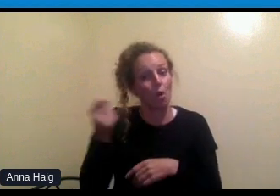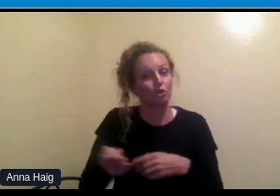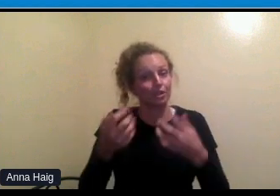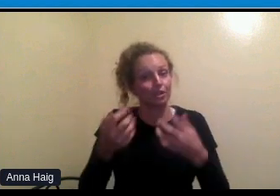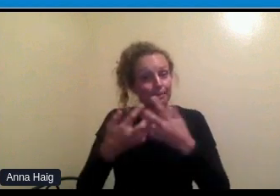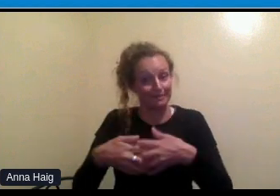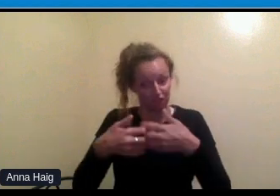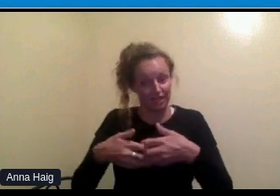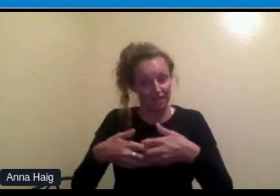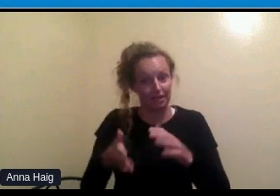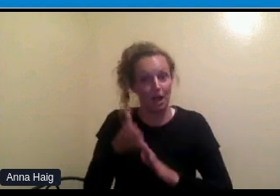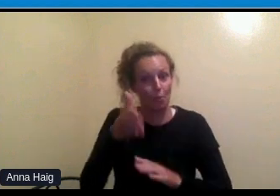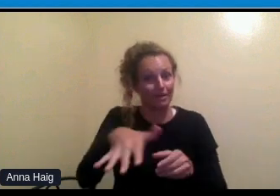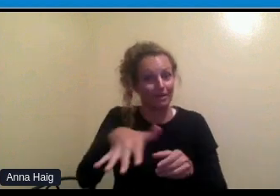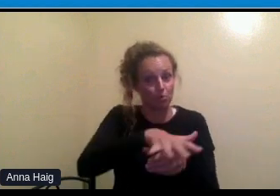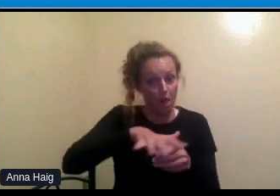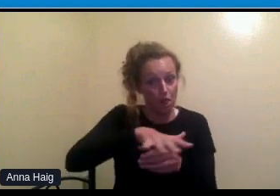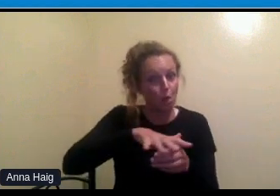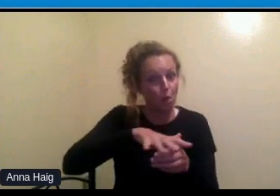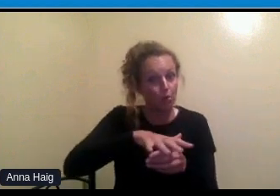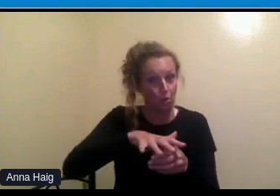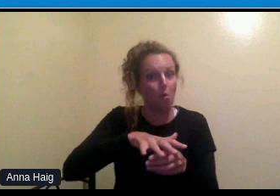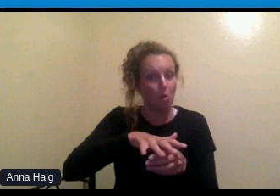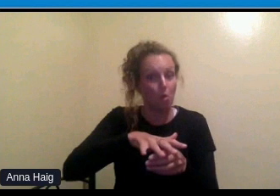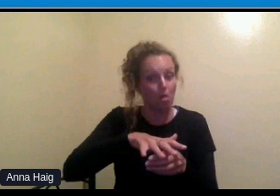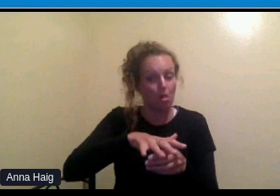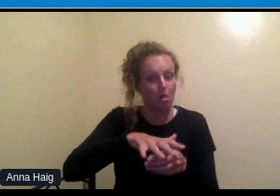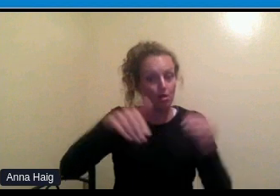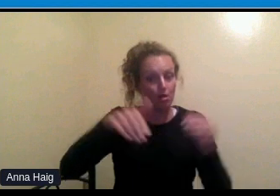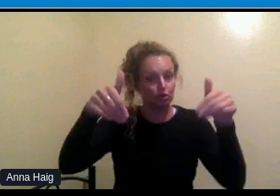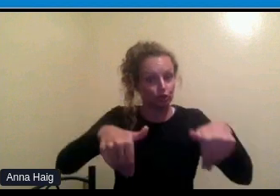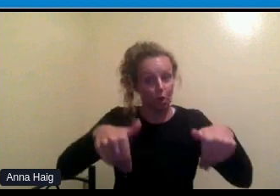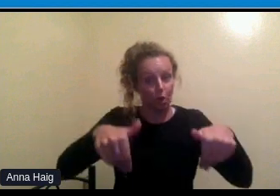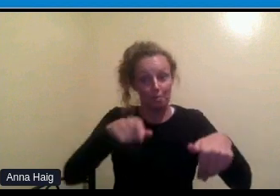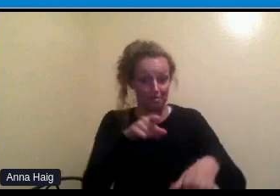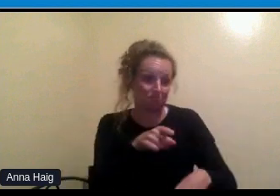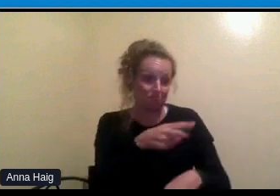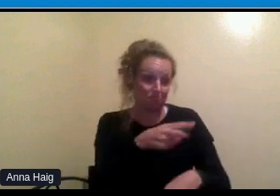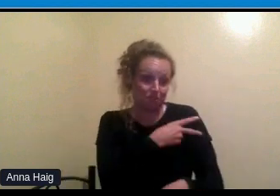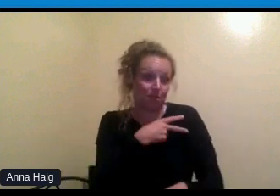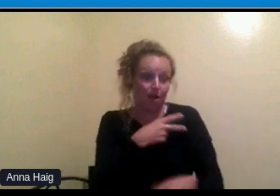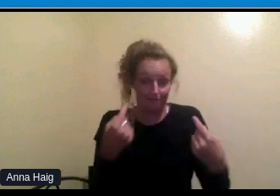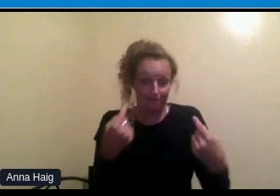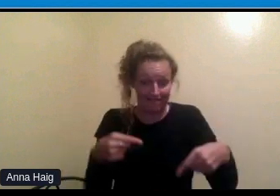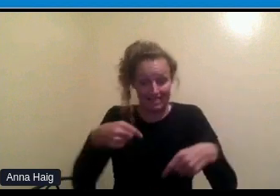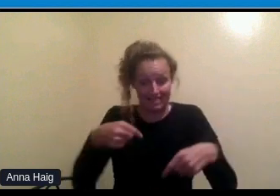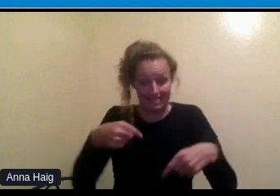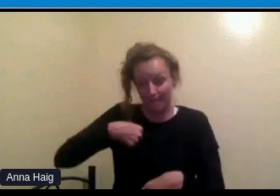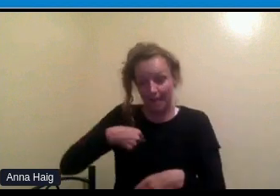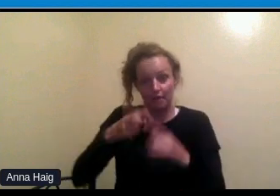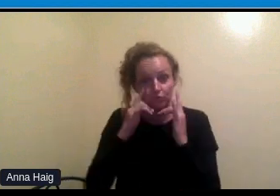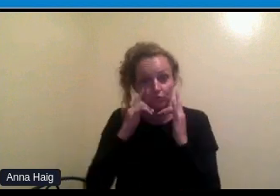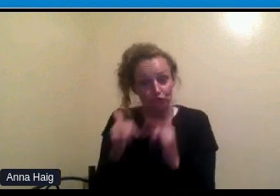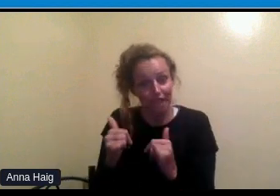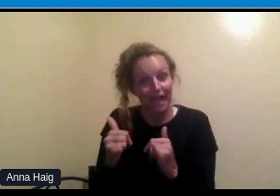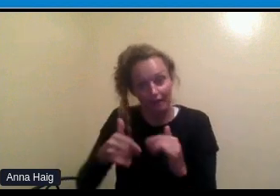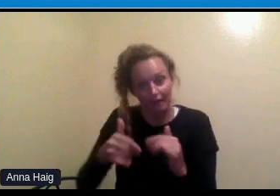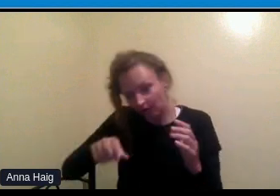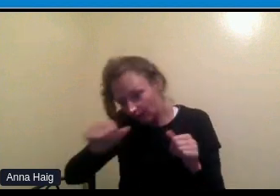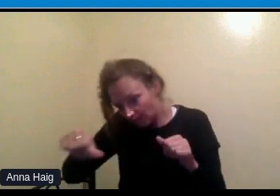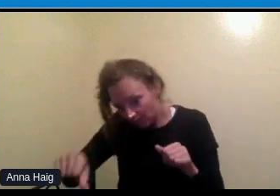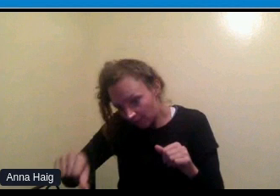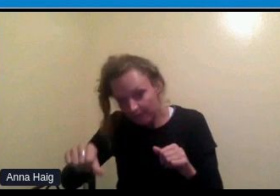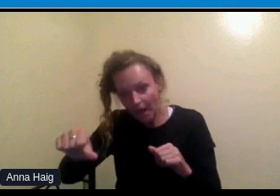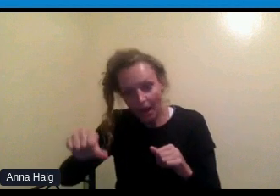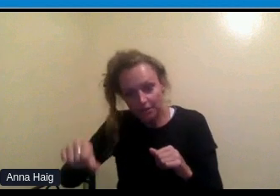the dials and twist and press buttons to see whether it's accessible for me. And they really listened to what I needed. Again, a big store could